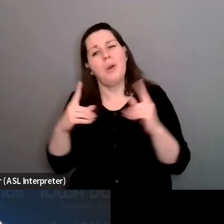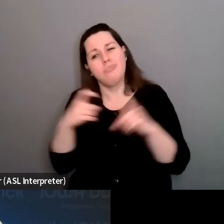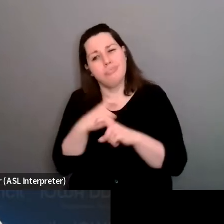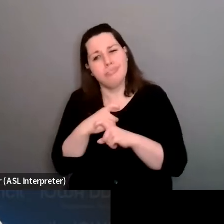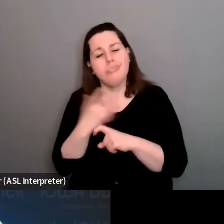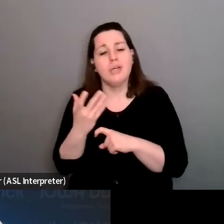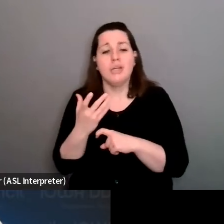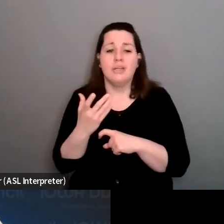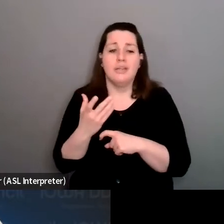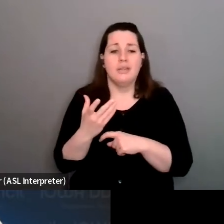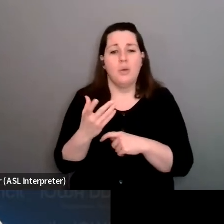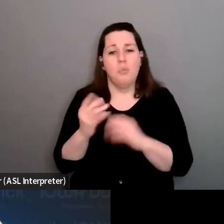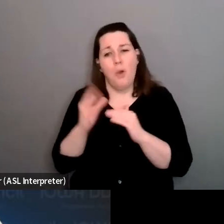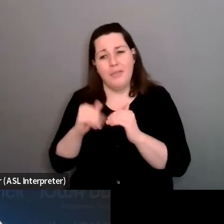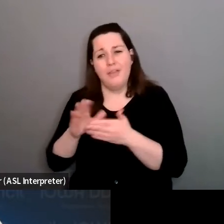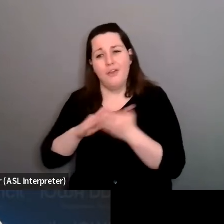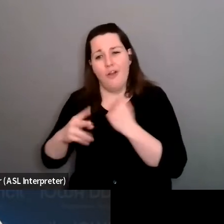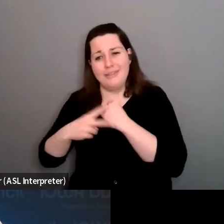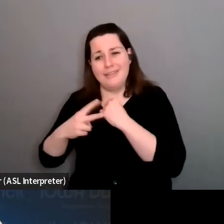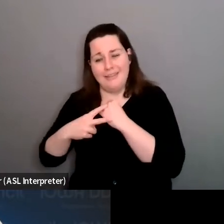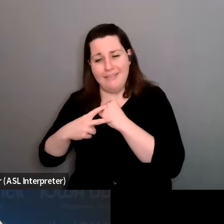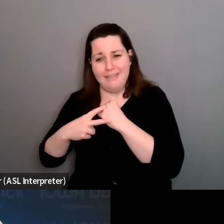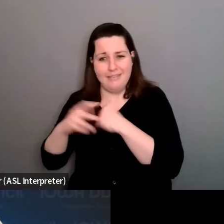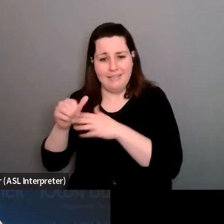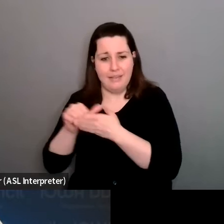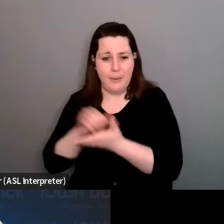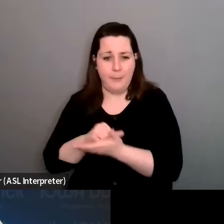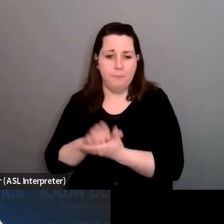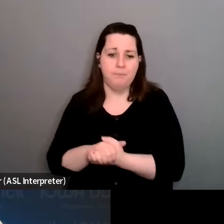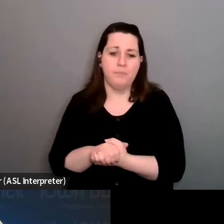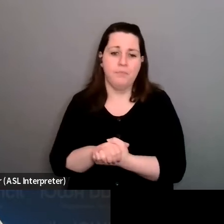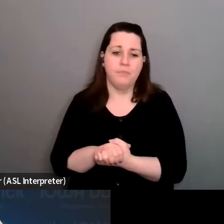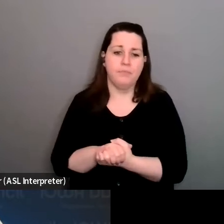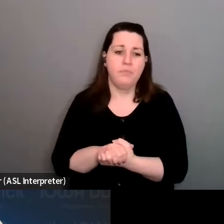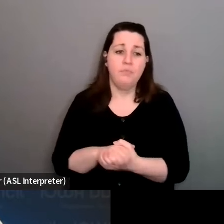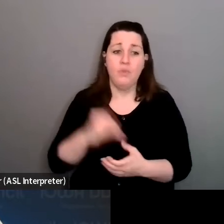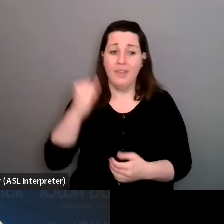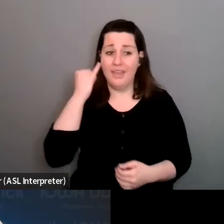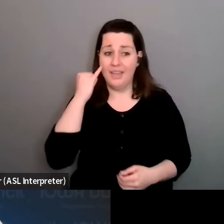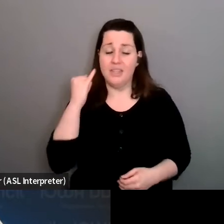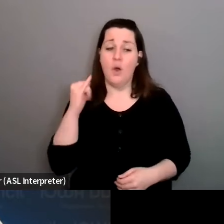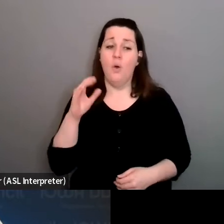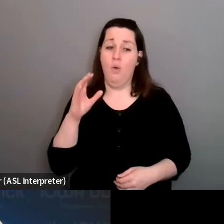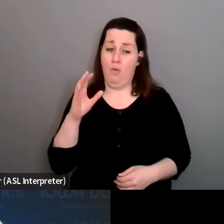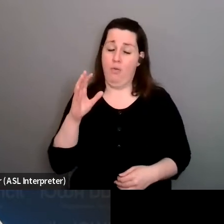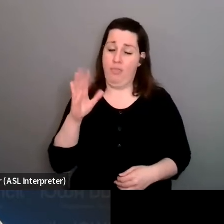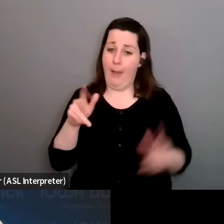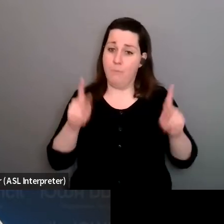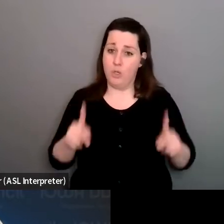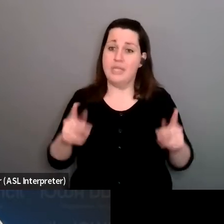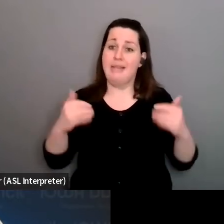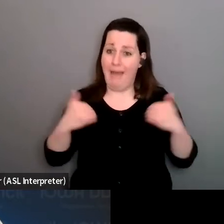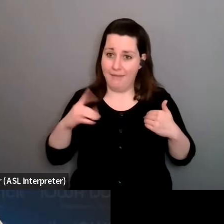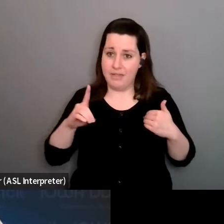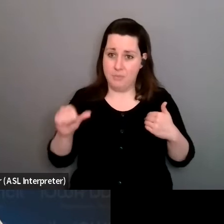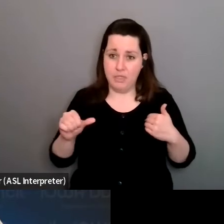College Savings Iowa account. So if the eligible individual, so the individual with the disability, if they